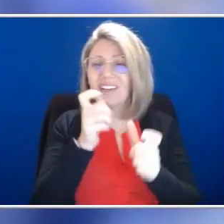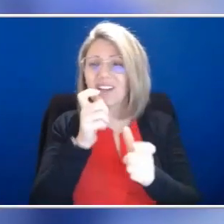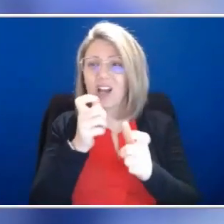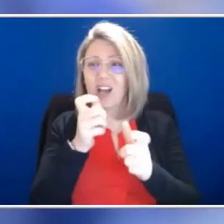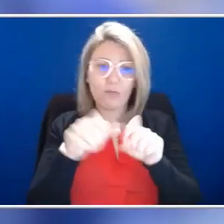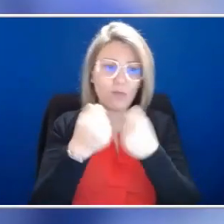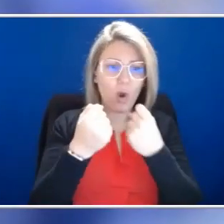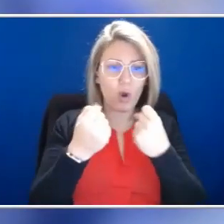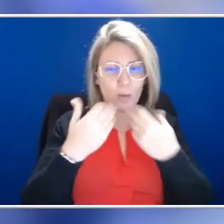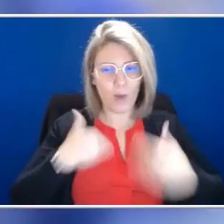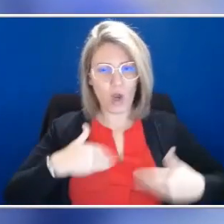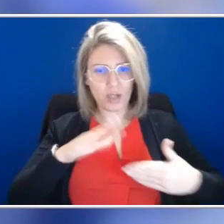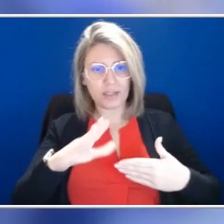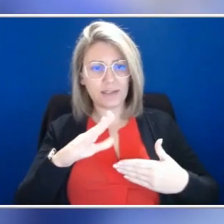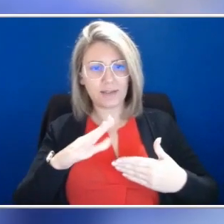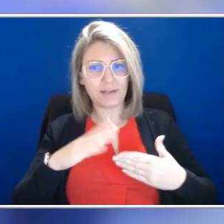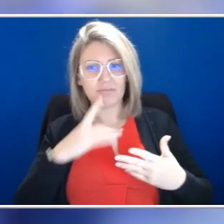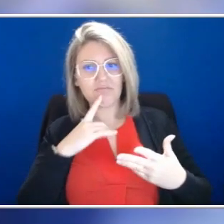to put him back together.